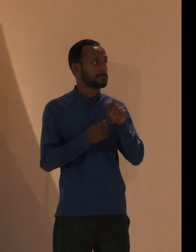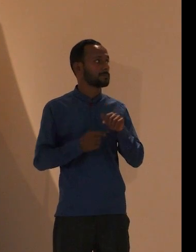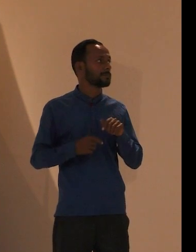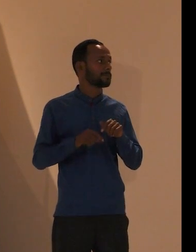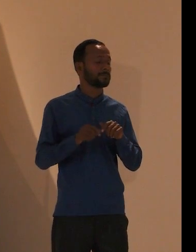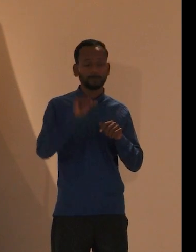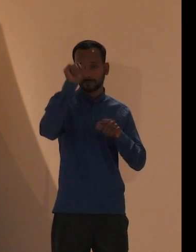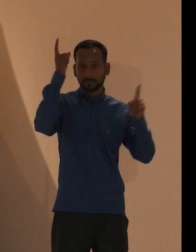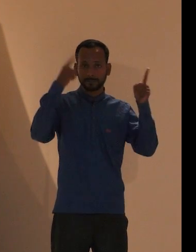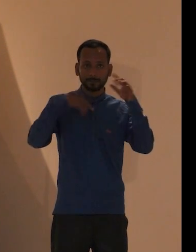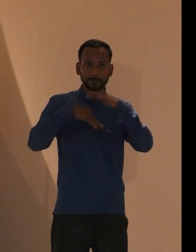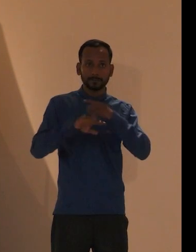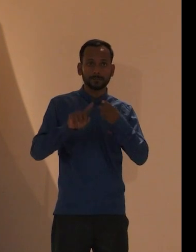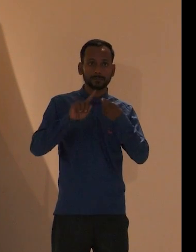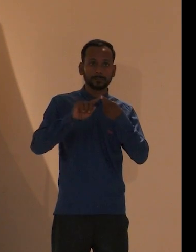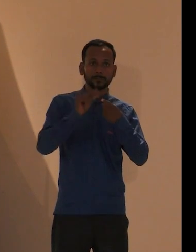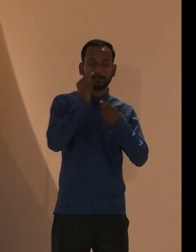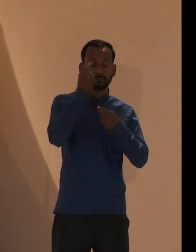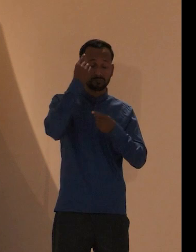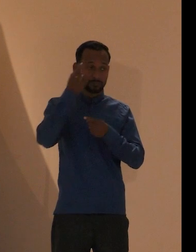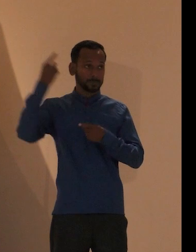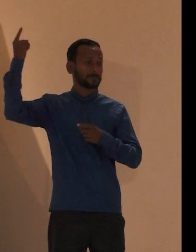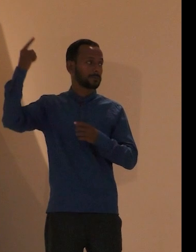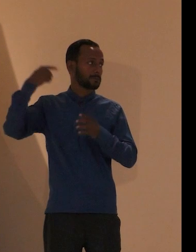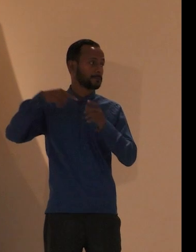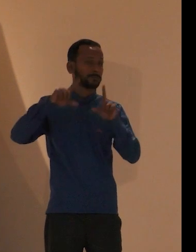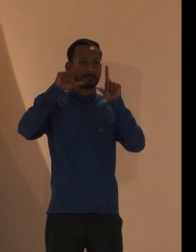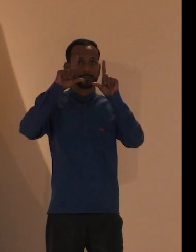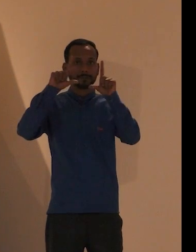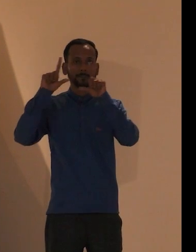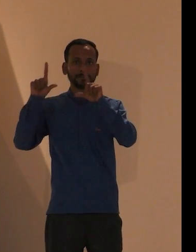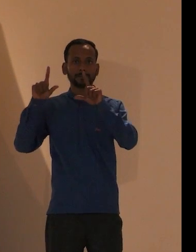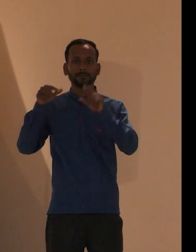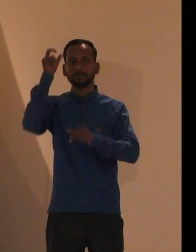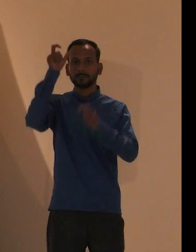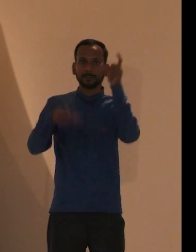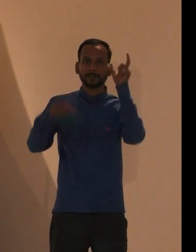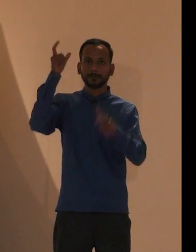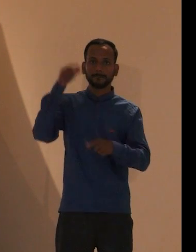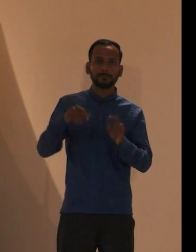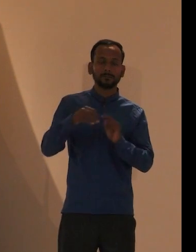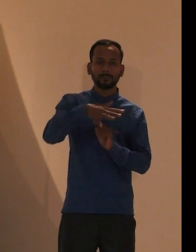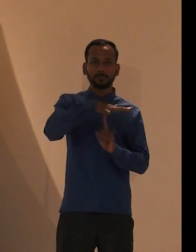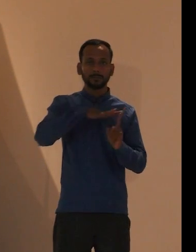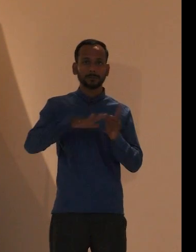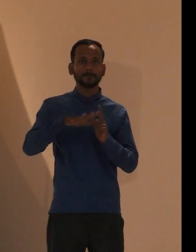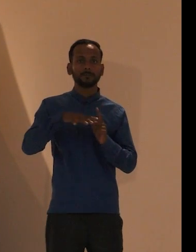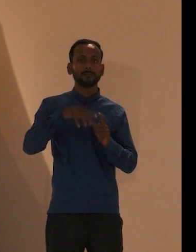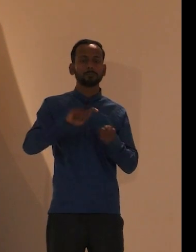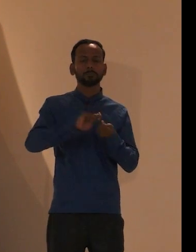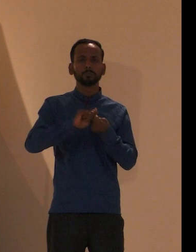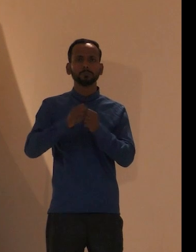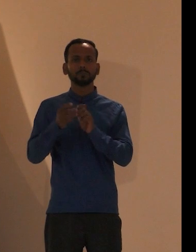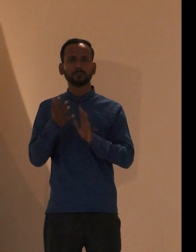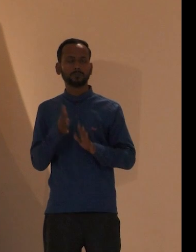India in European landscape painting, in the picturesque, in people and social scenes did not really change. And this